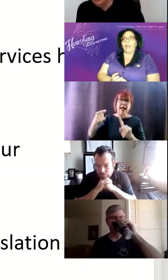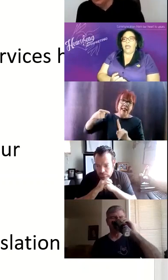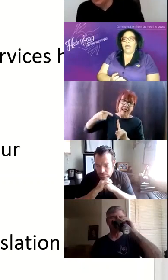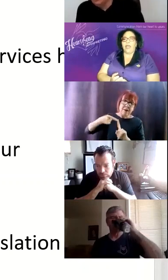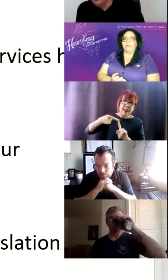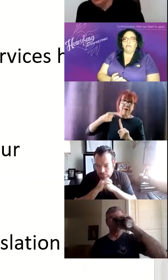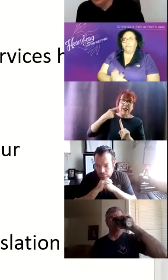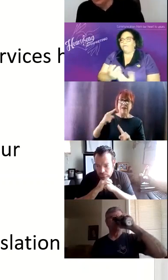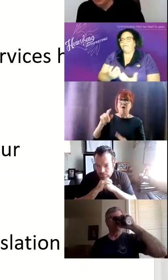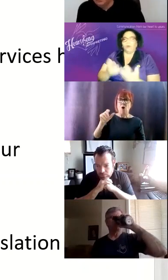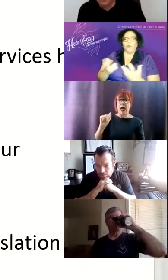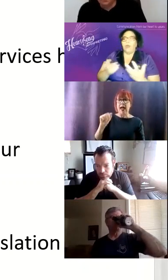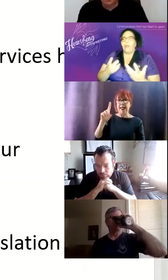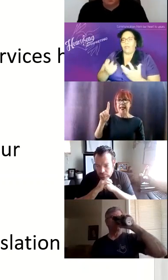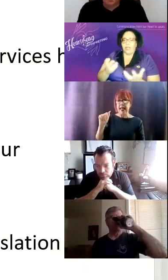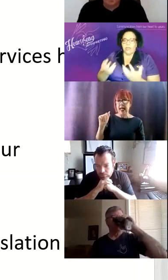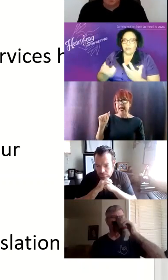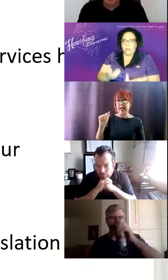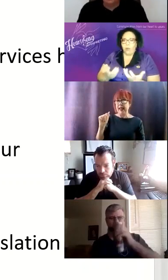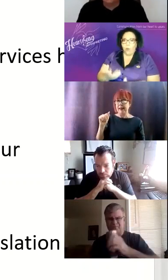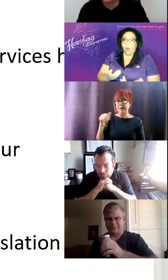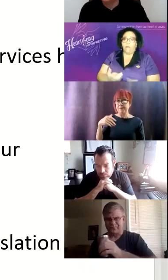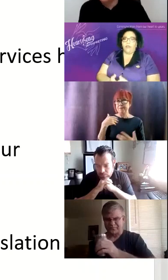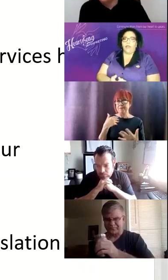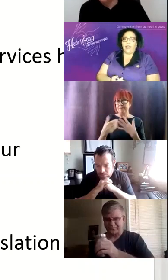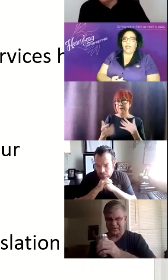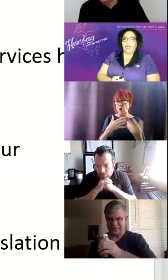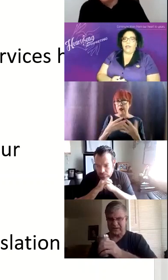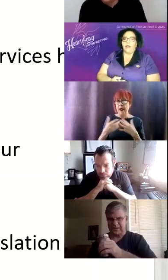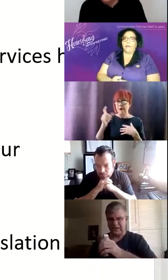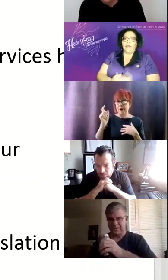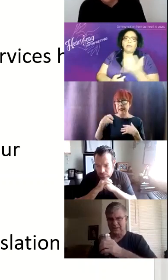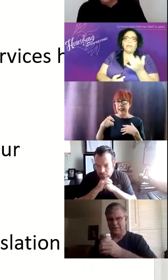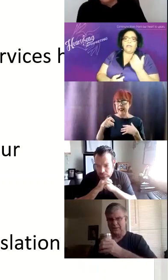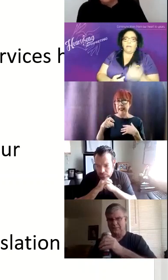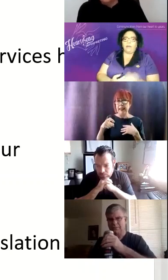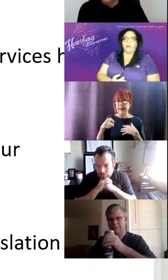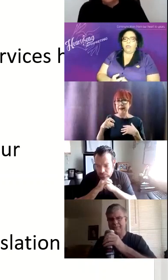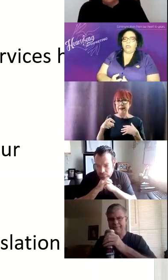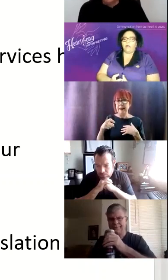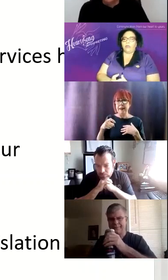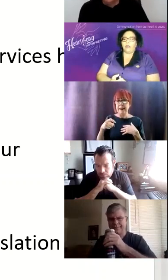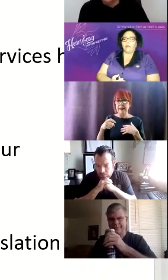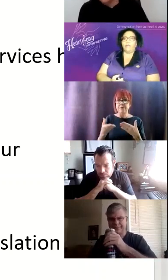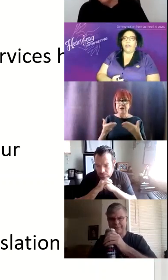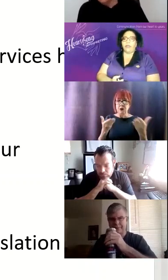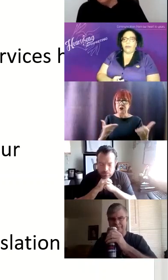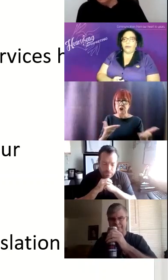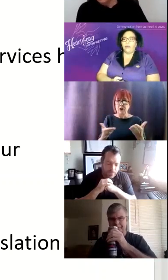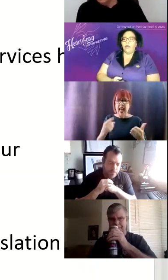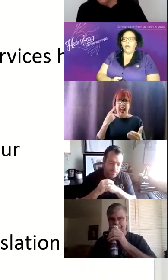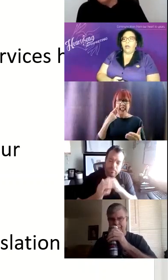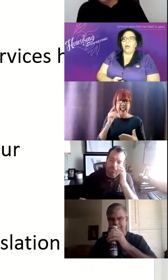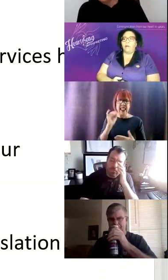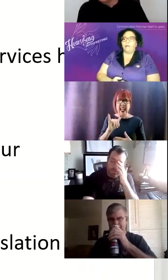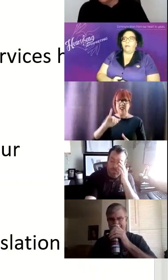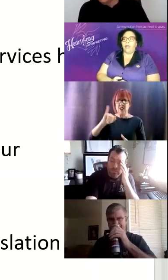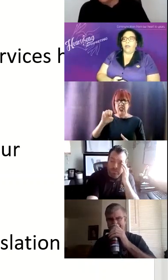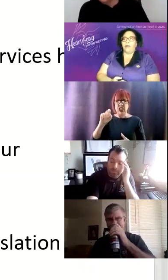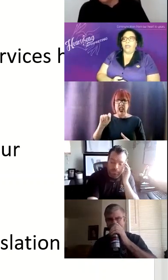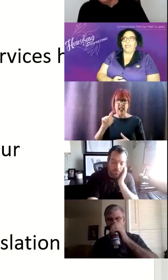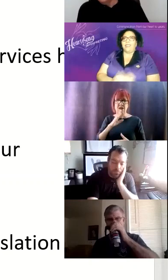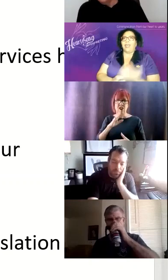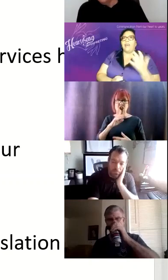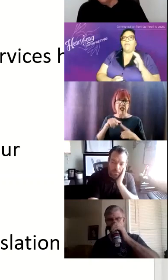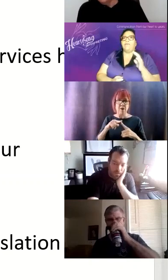the ADA, whatever they need to make work for their ADA in their company. I believe that might be what Jet was referring to. I